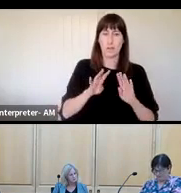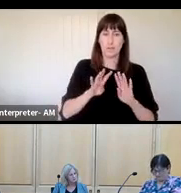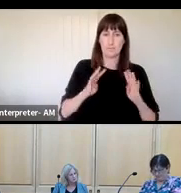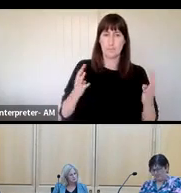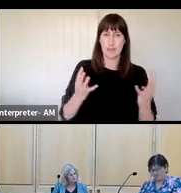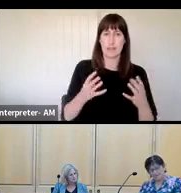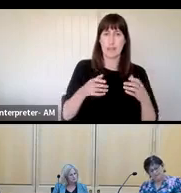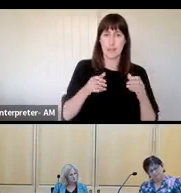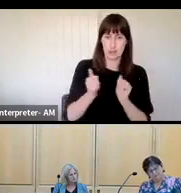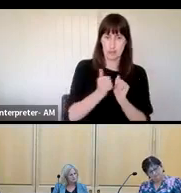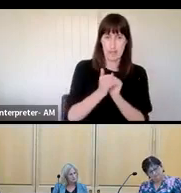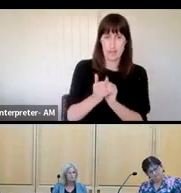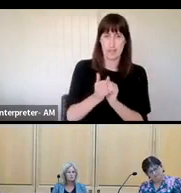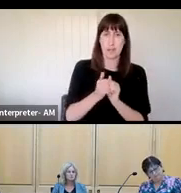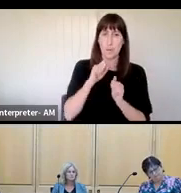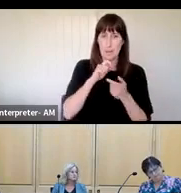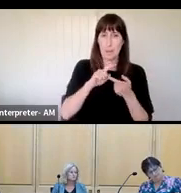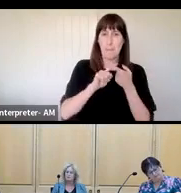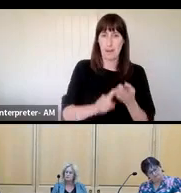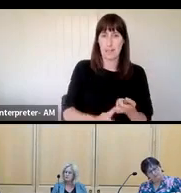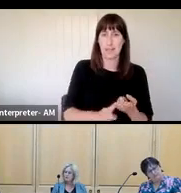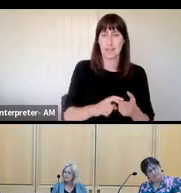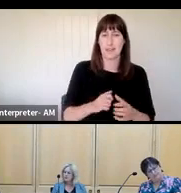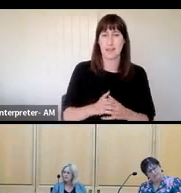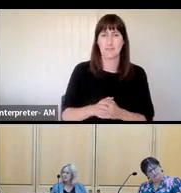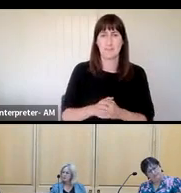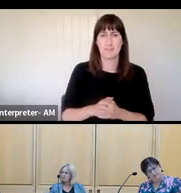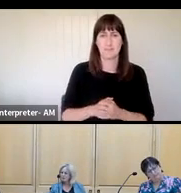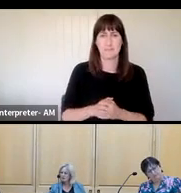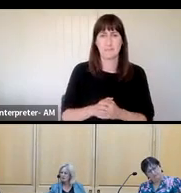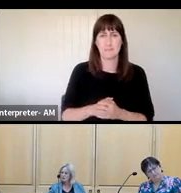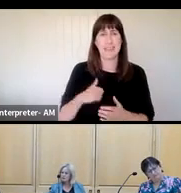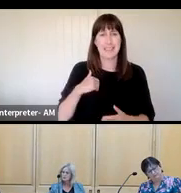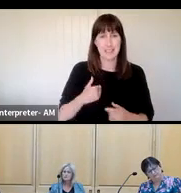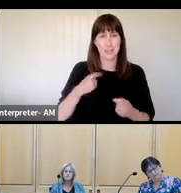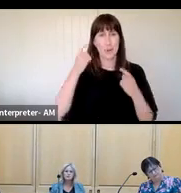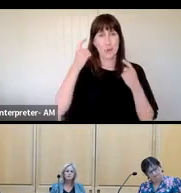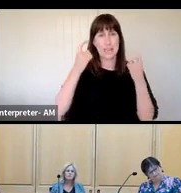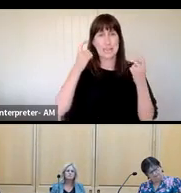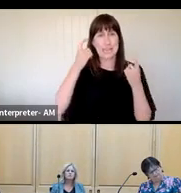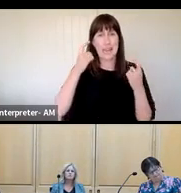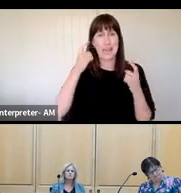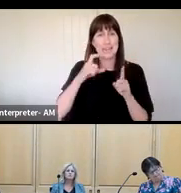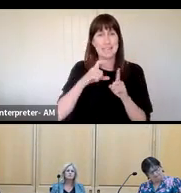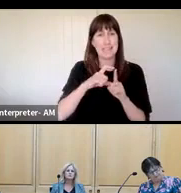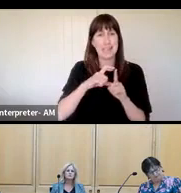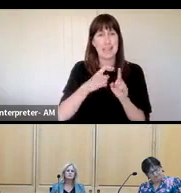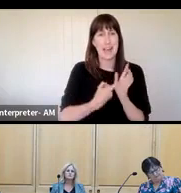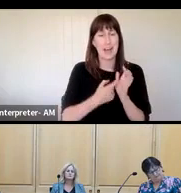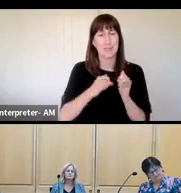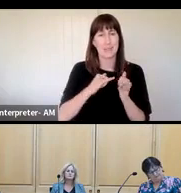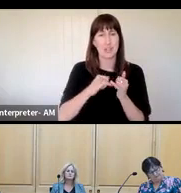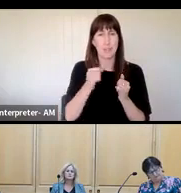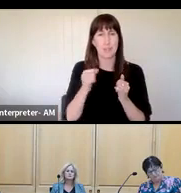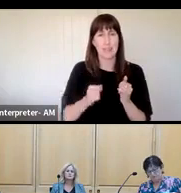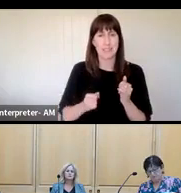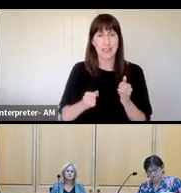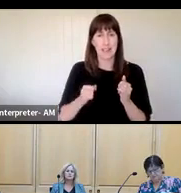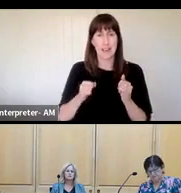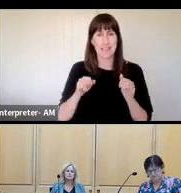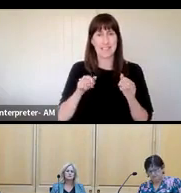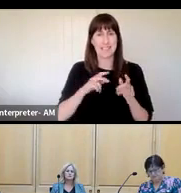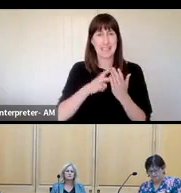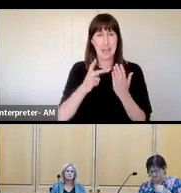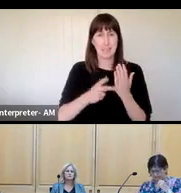binding. That needs to consider the DRS operator fees, which is the dispute resolution